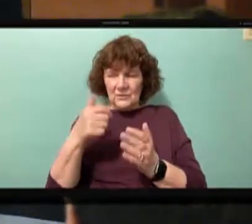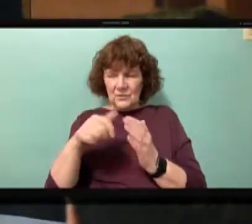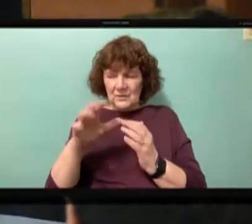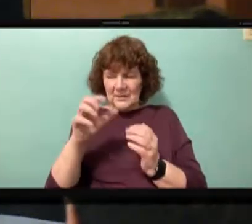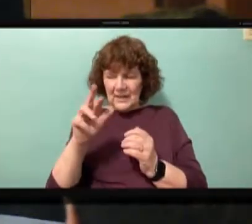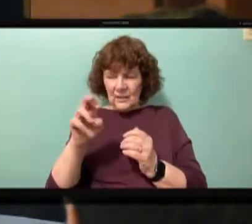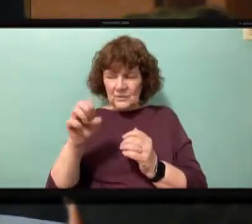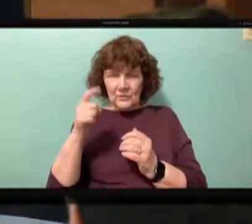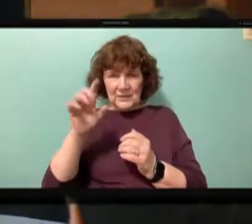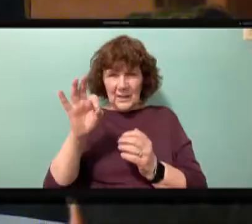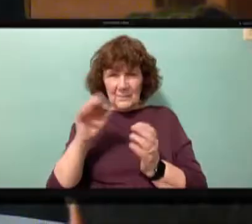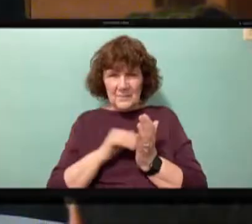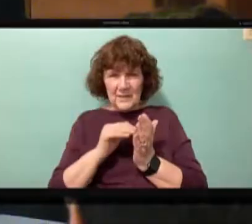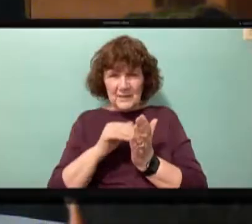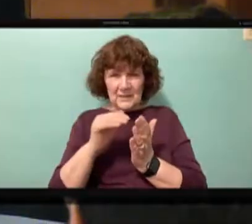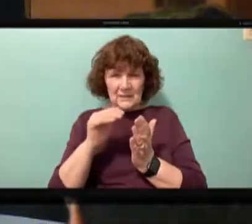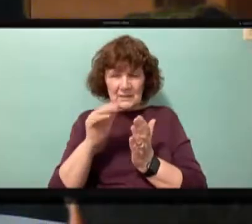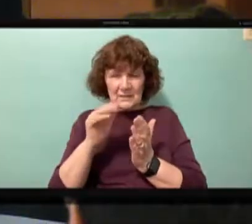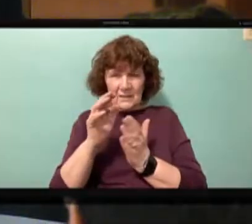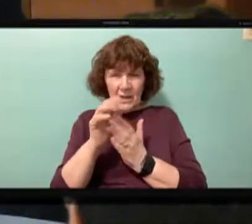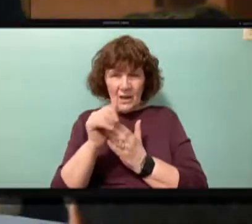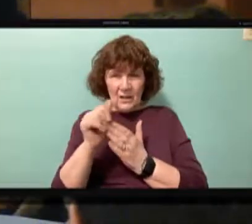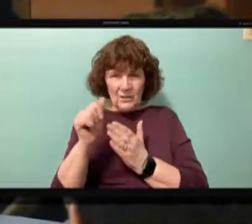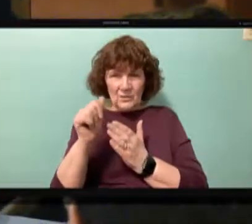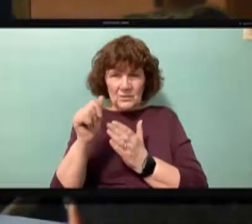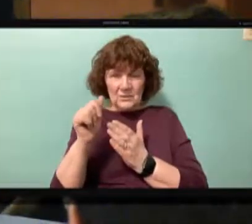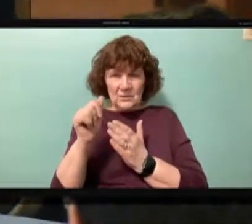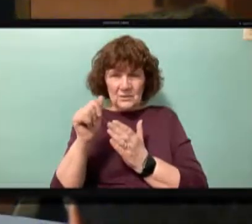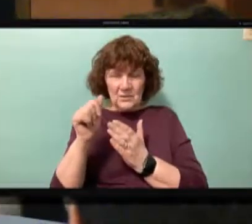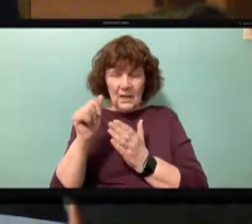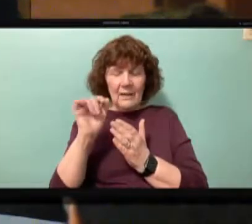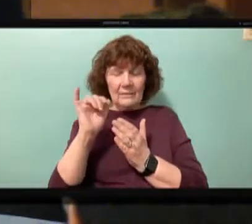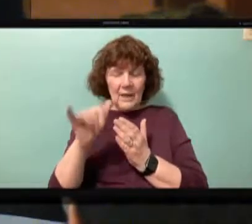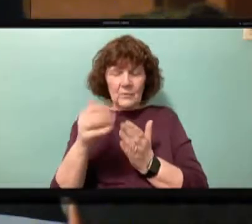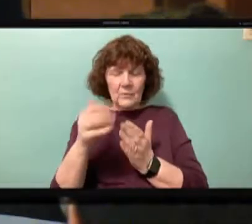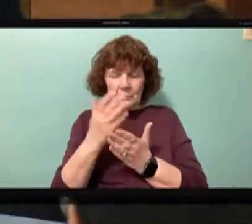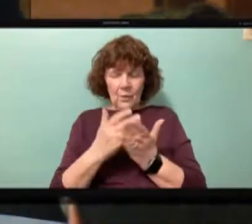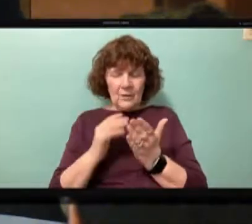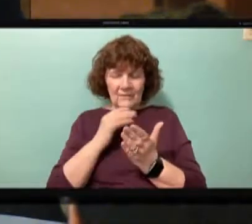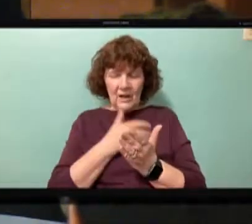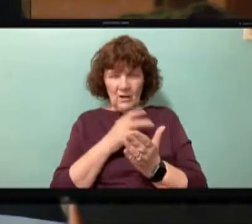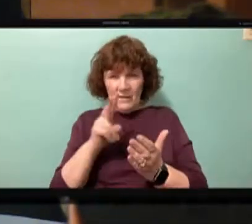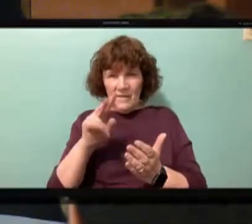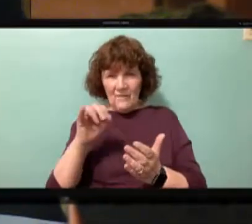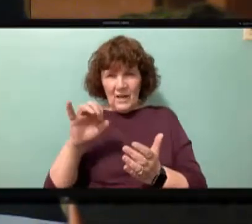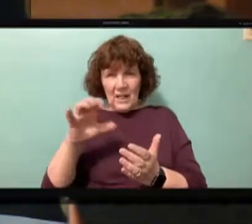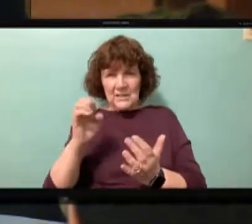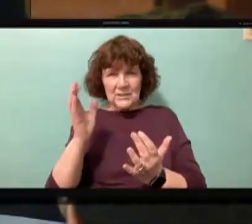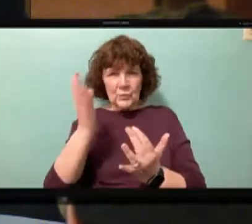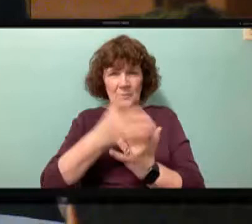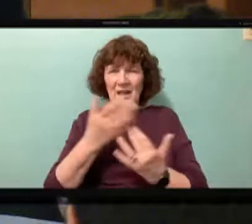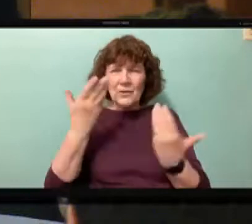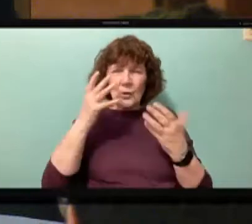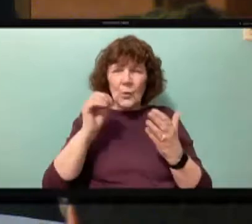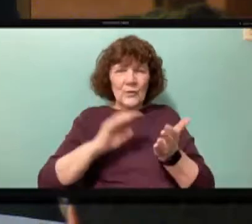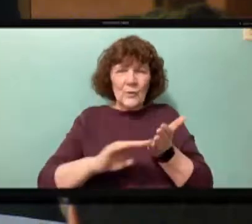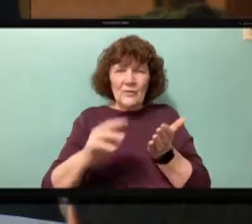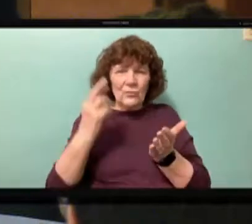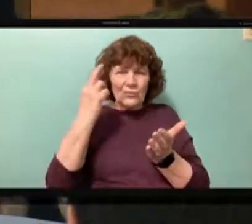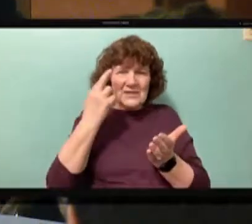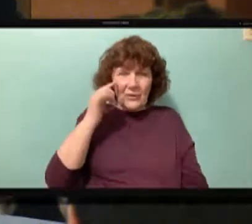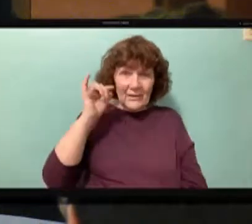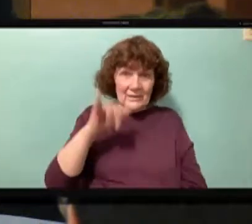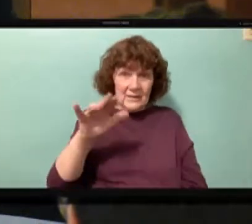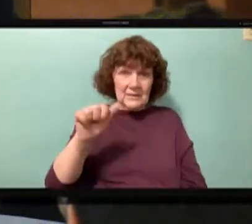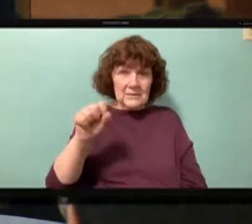violence interruption initiatives or group violence intervention. I don't happen to know off the top of my head what the waiver rationale was in that case, but